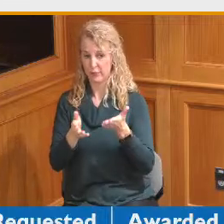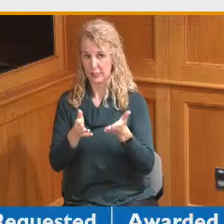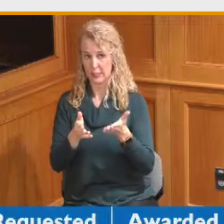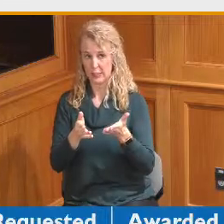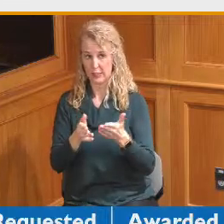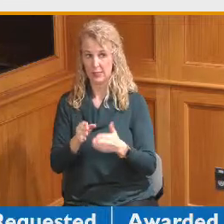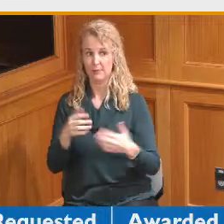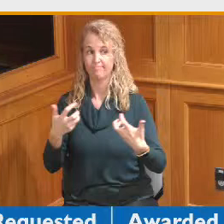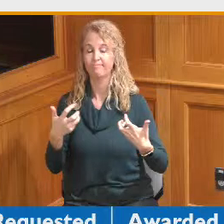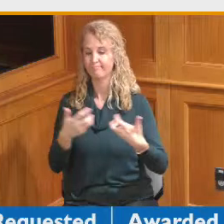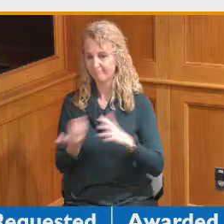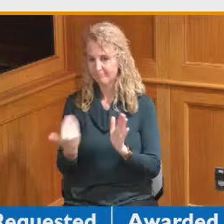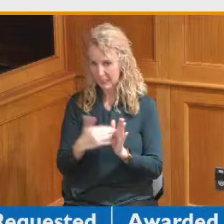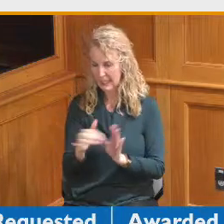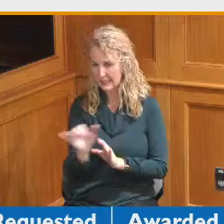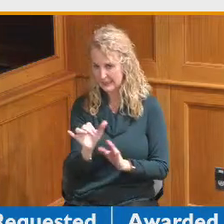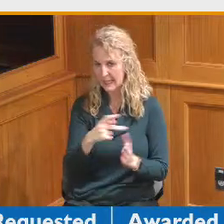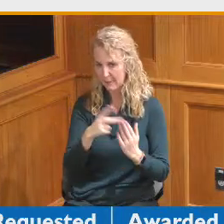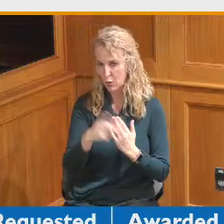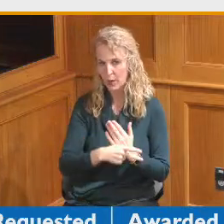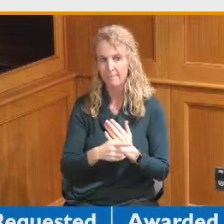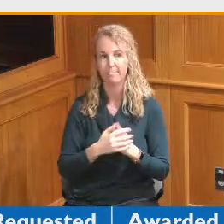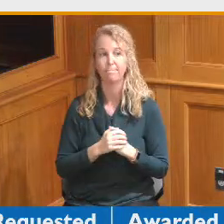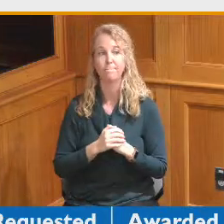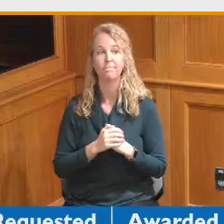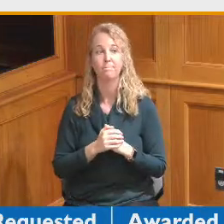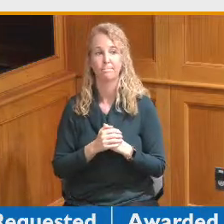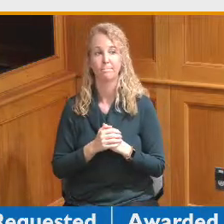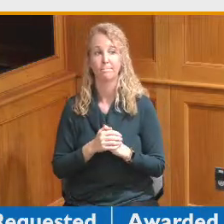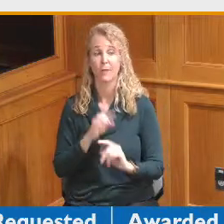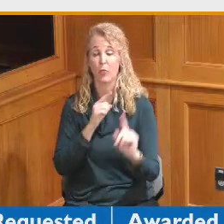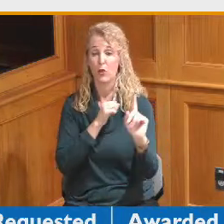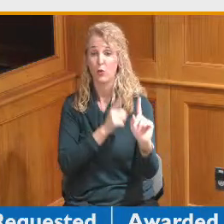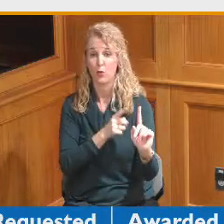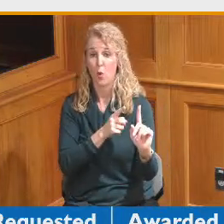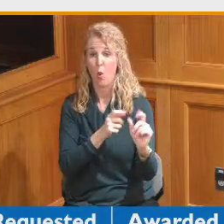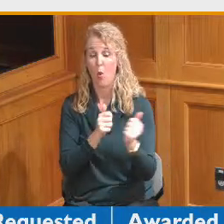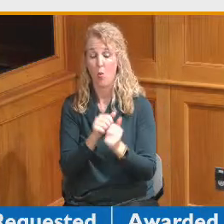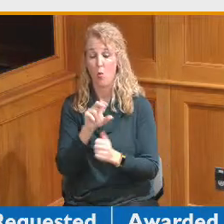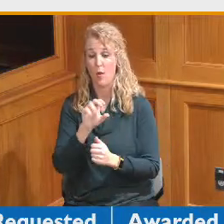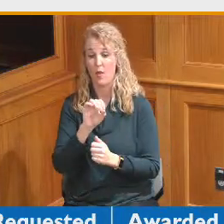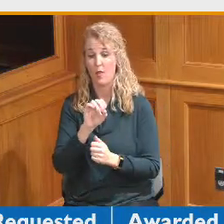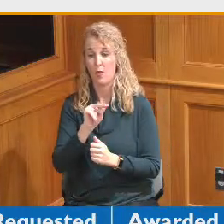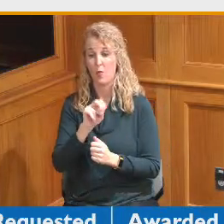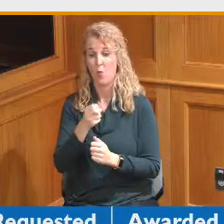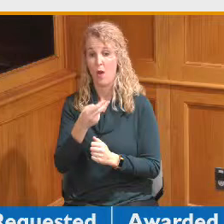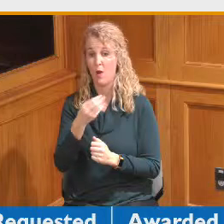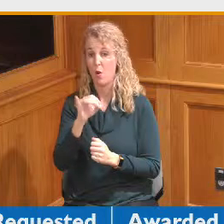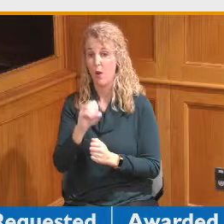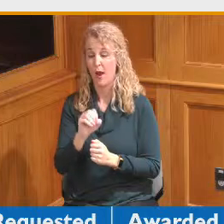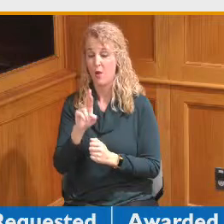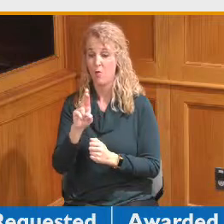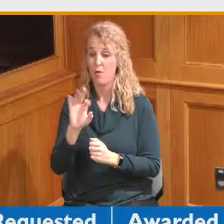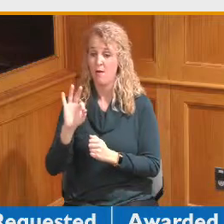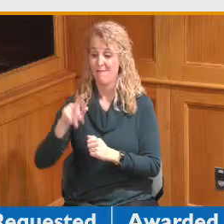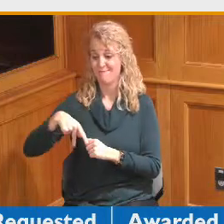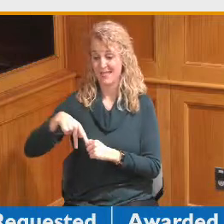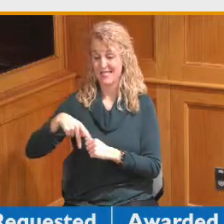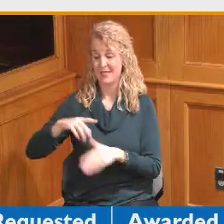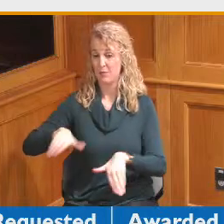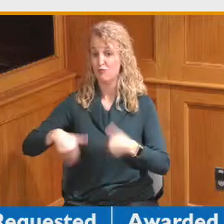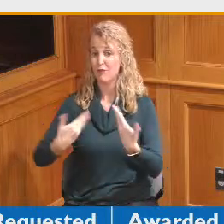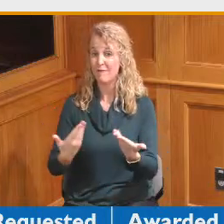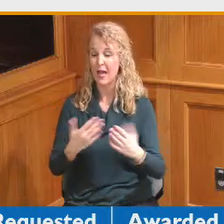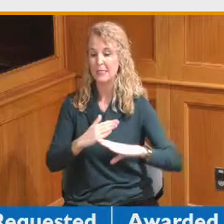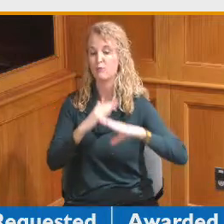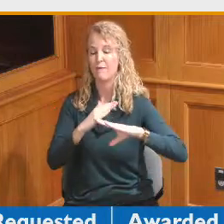the One Ohio Local Prevention Programming. The goal of the One Ohio RFP for prevention programming was to provide